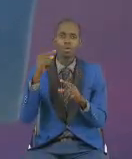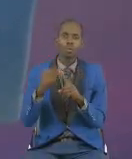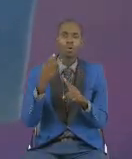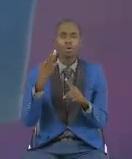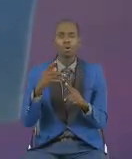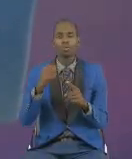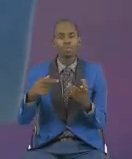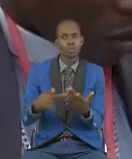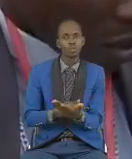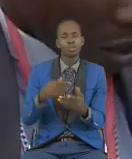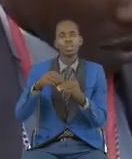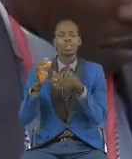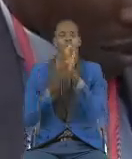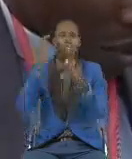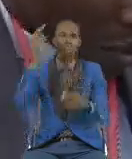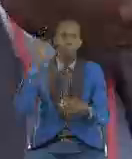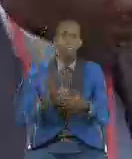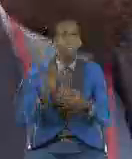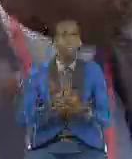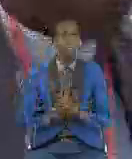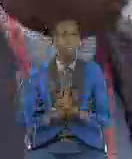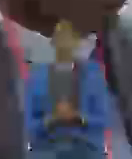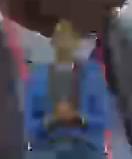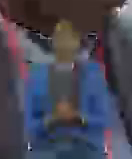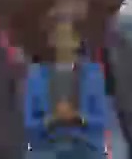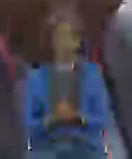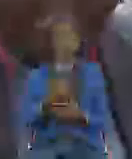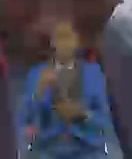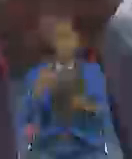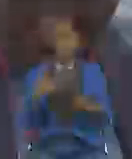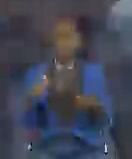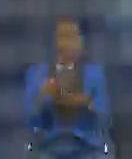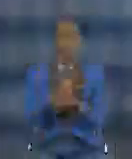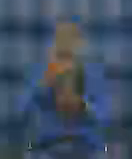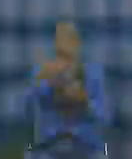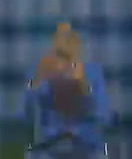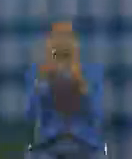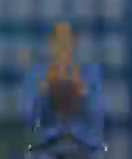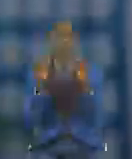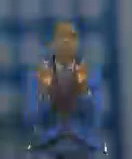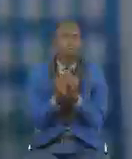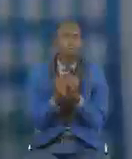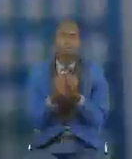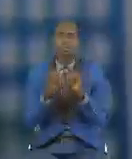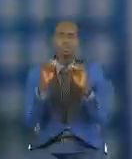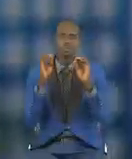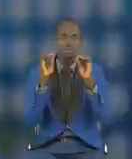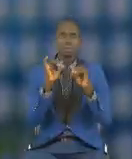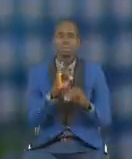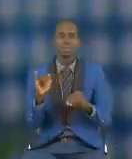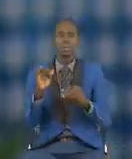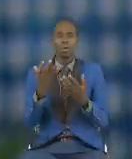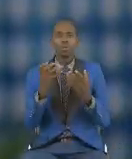in Jesus' name. We have filled Jerusalem with your doctrine and intend to bring this